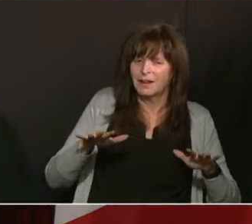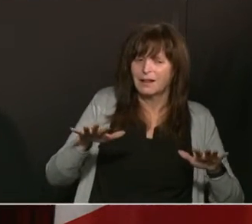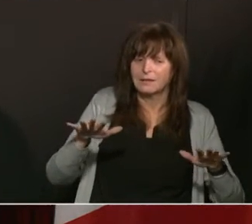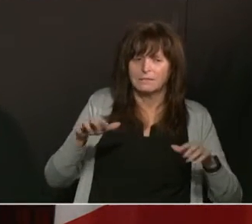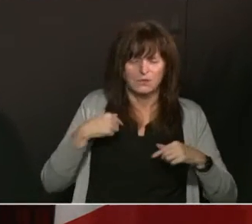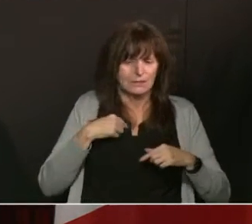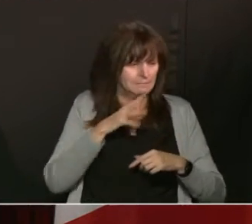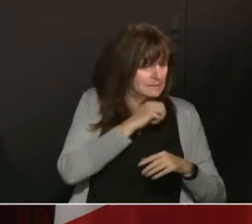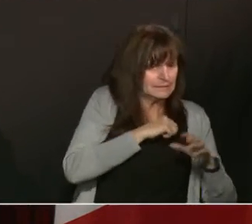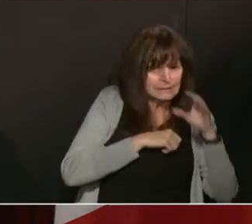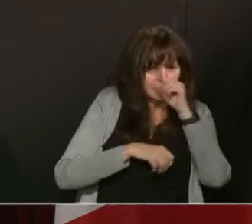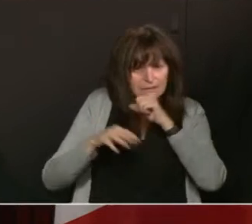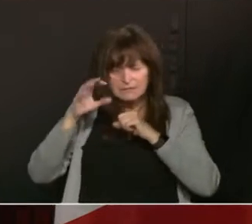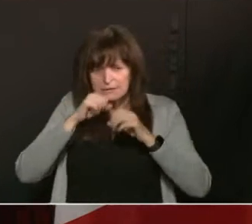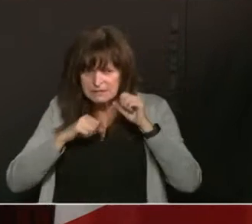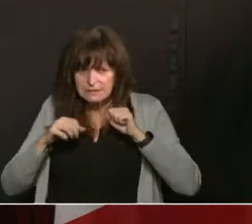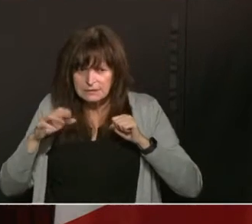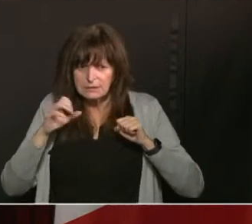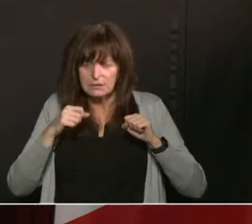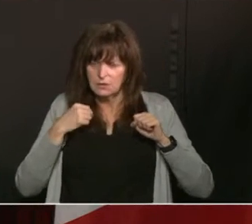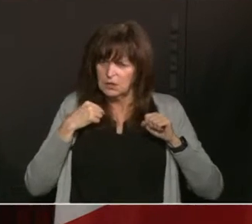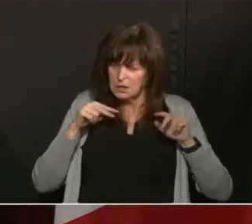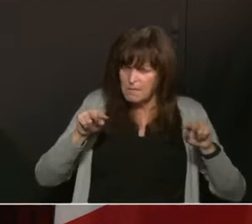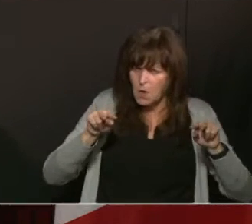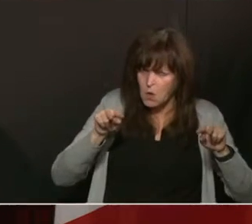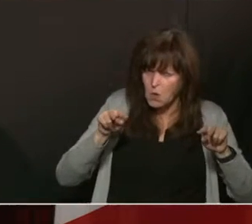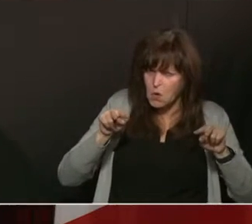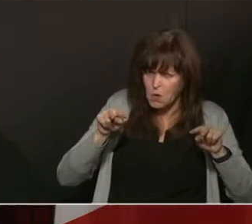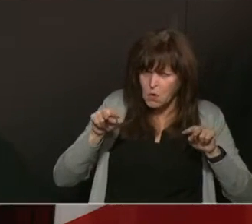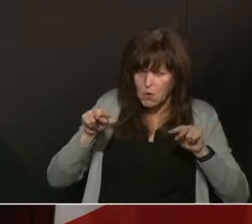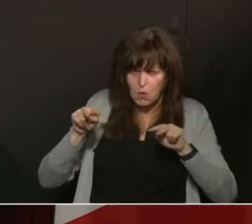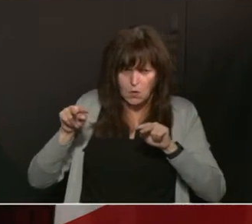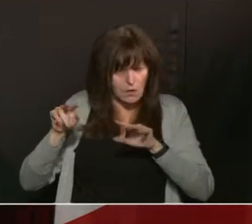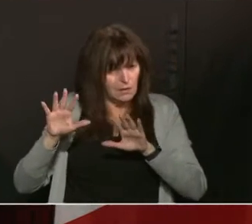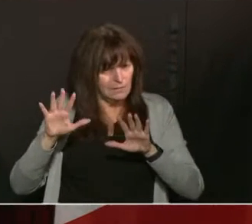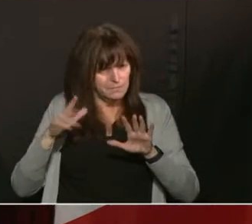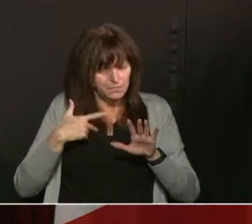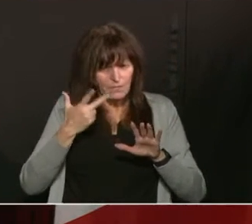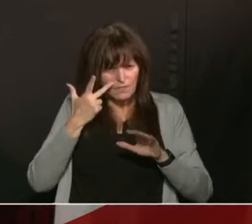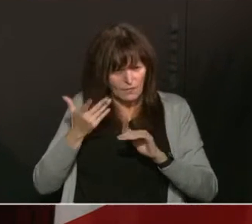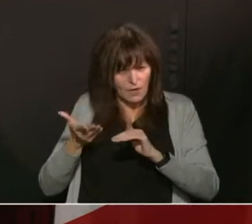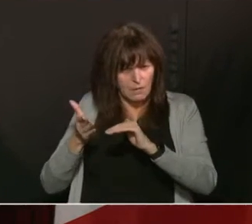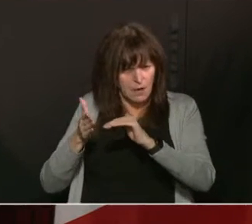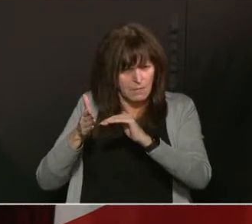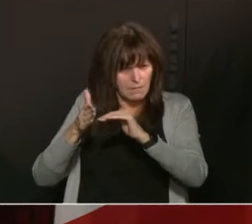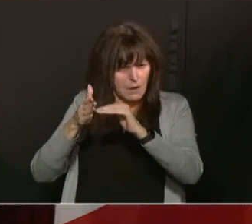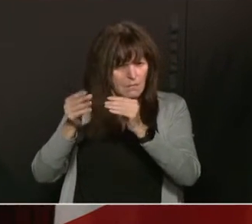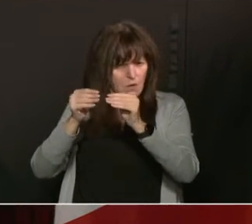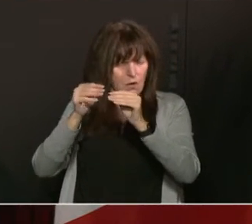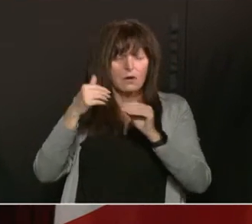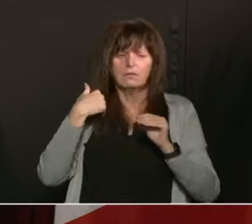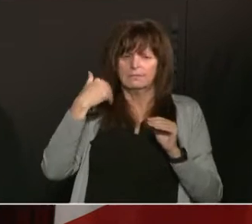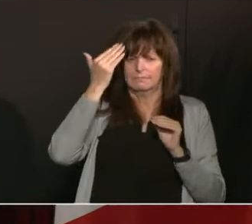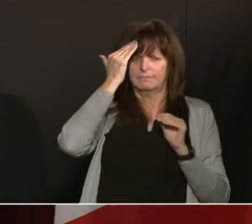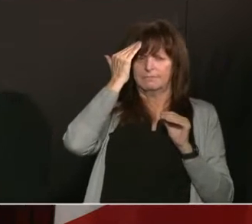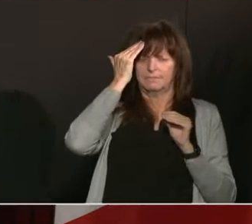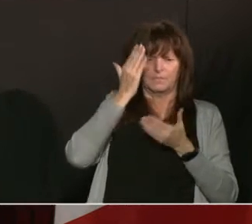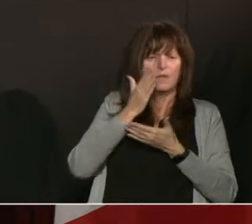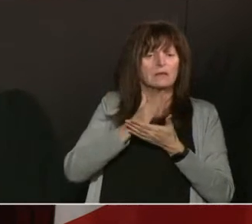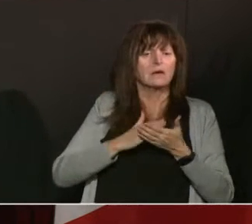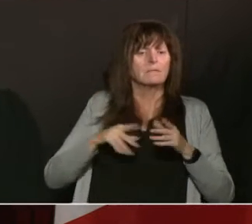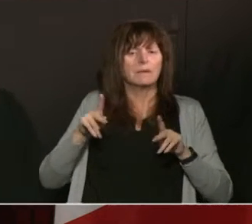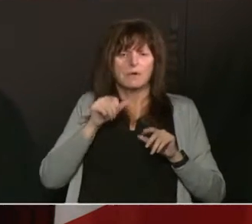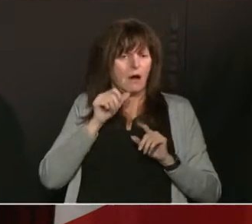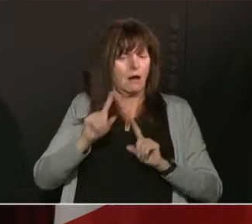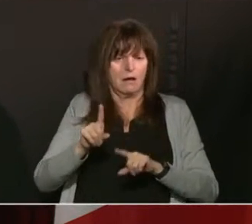we're used to monitoring that trend when the positivity goes up. The next piece we have laser vision on is hospitalization rates,